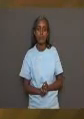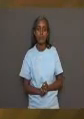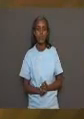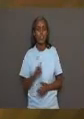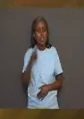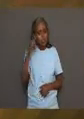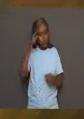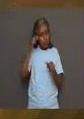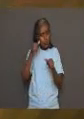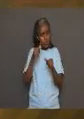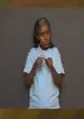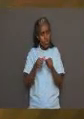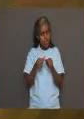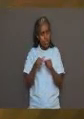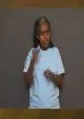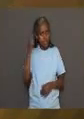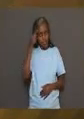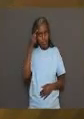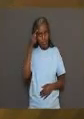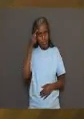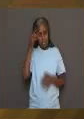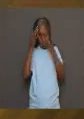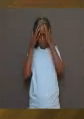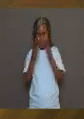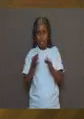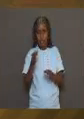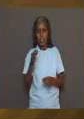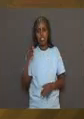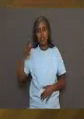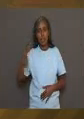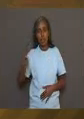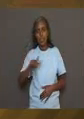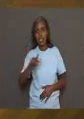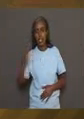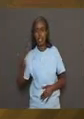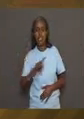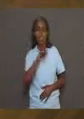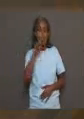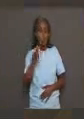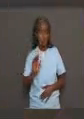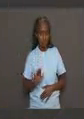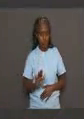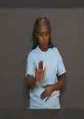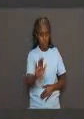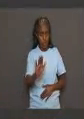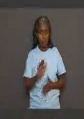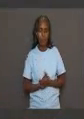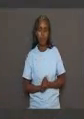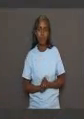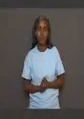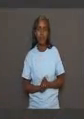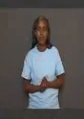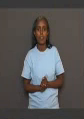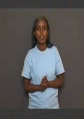Do you think that you can determine a parametric line equation for yourselves?